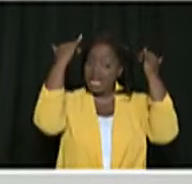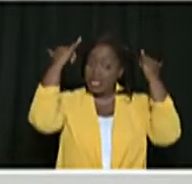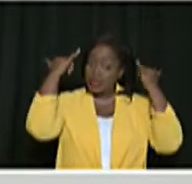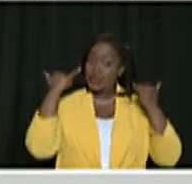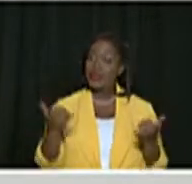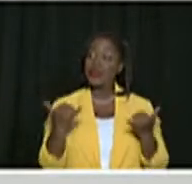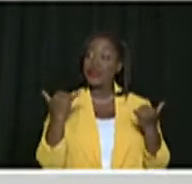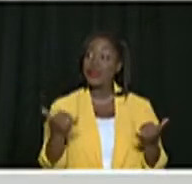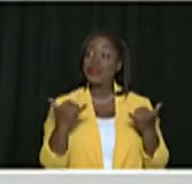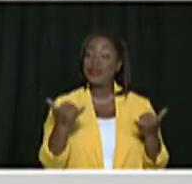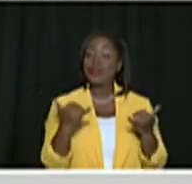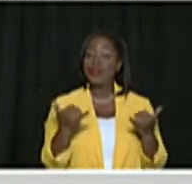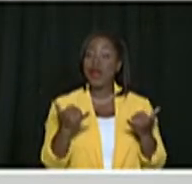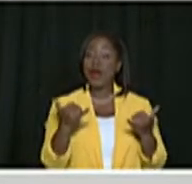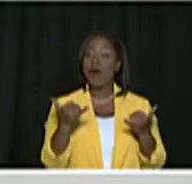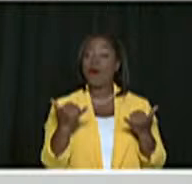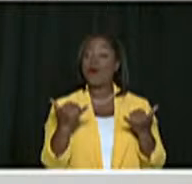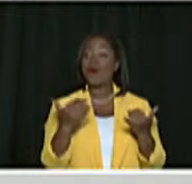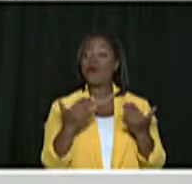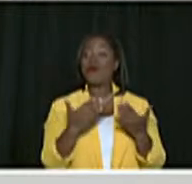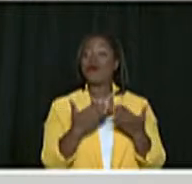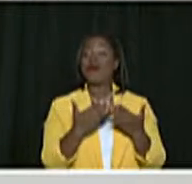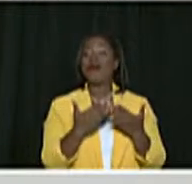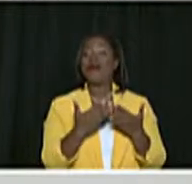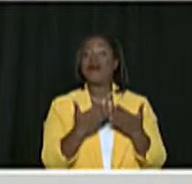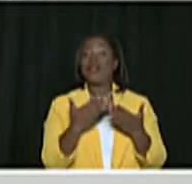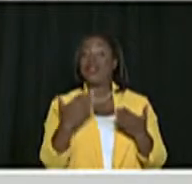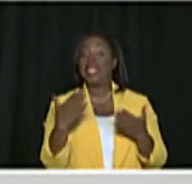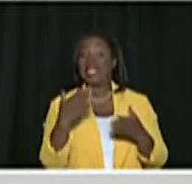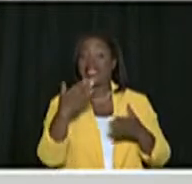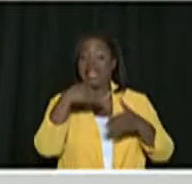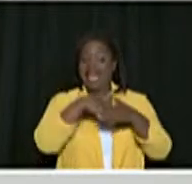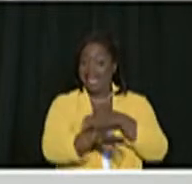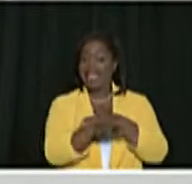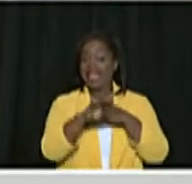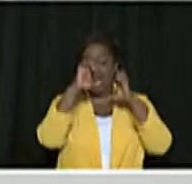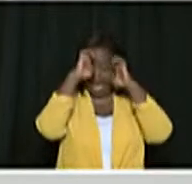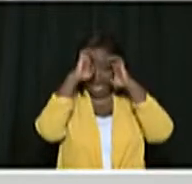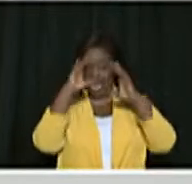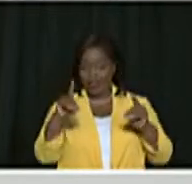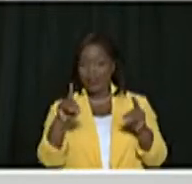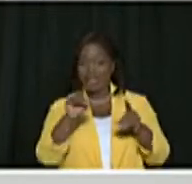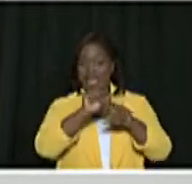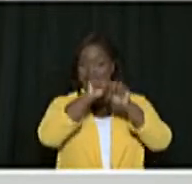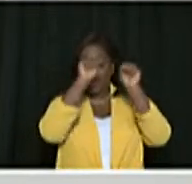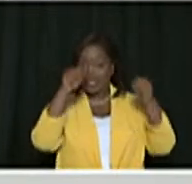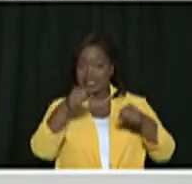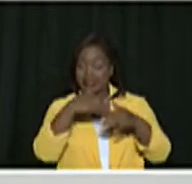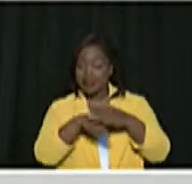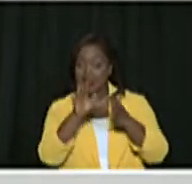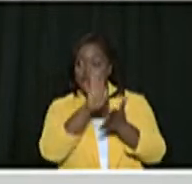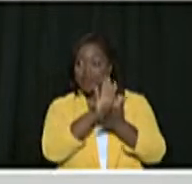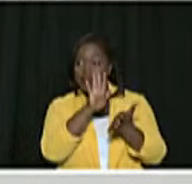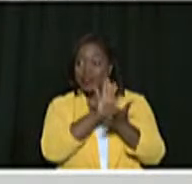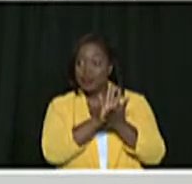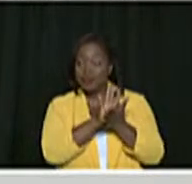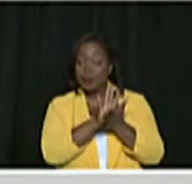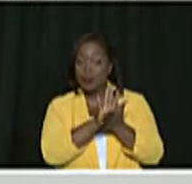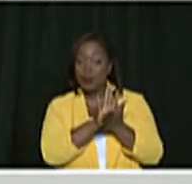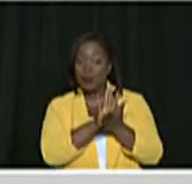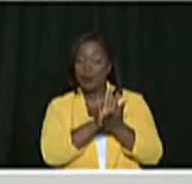the state of affairs in the education sector, in particular in our schools, where we're between